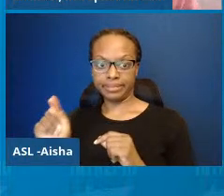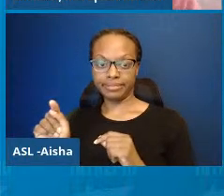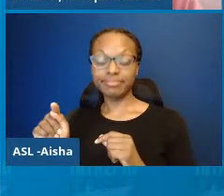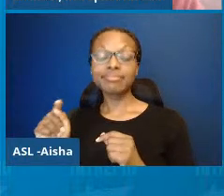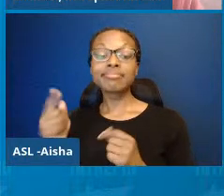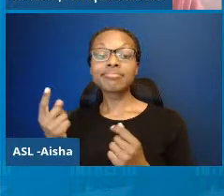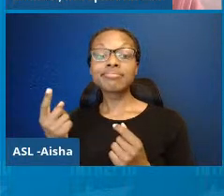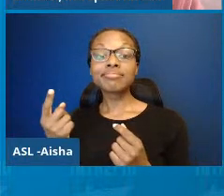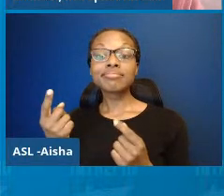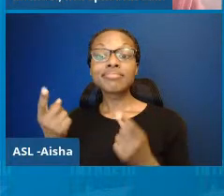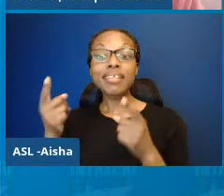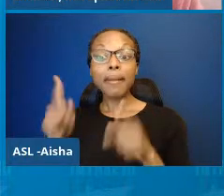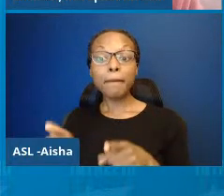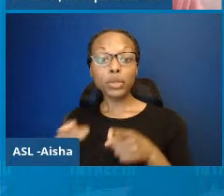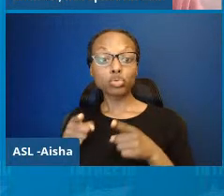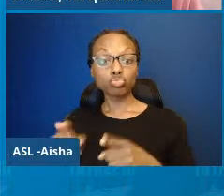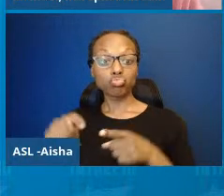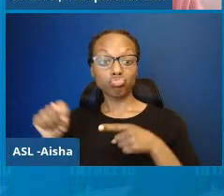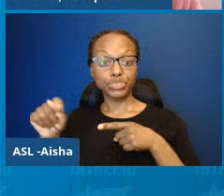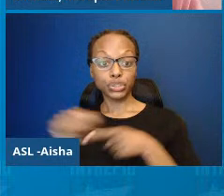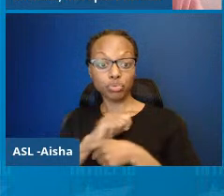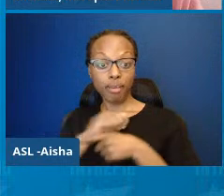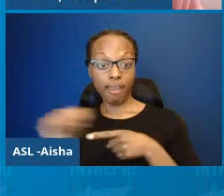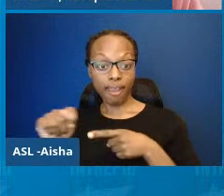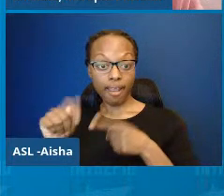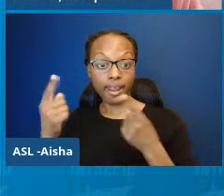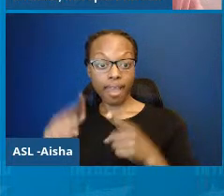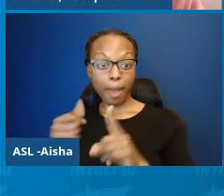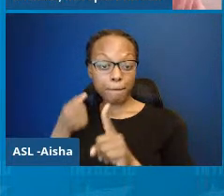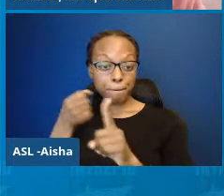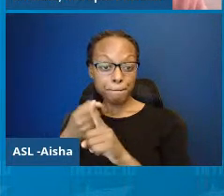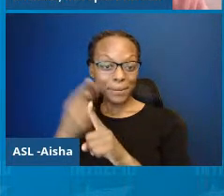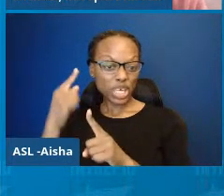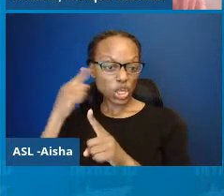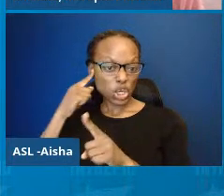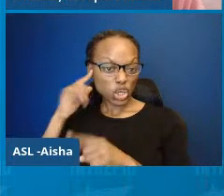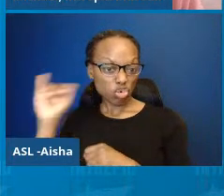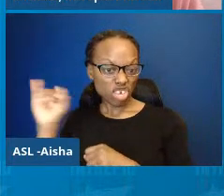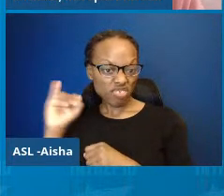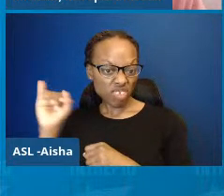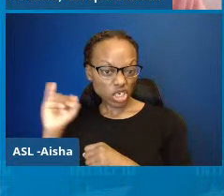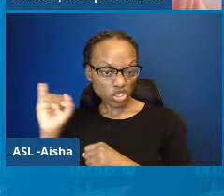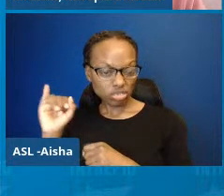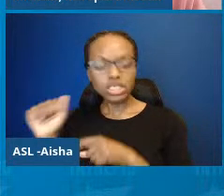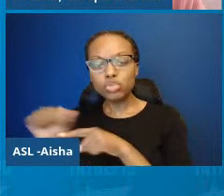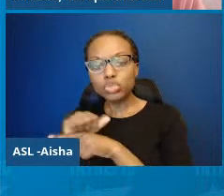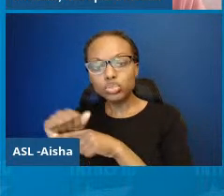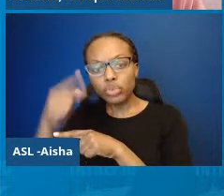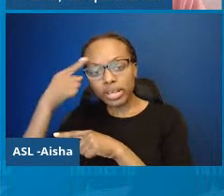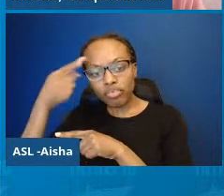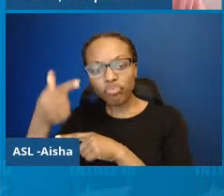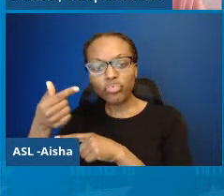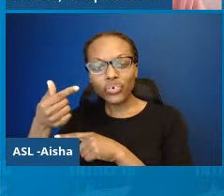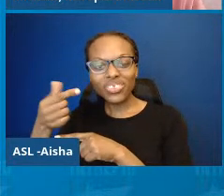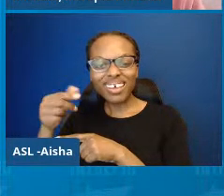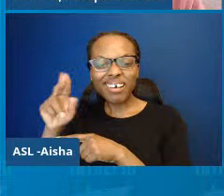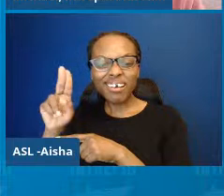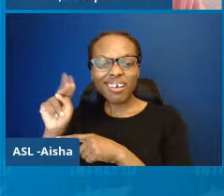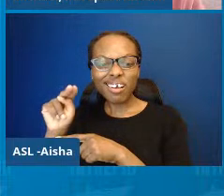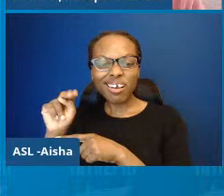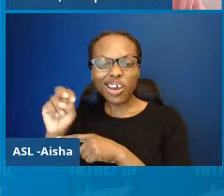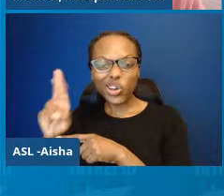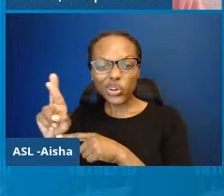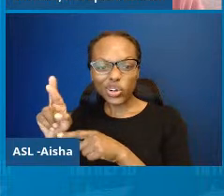infection while he was training to serve as a gunner in this little ball. And he was an actor by the name of Paul